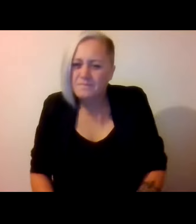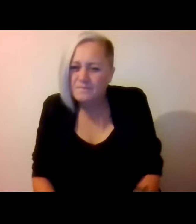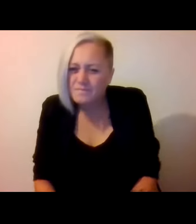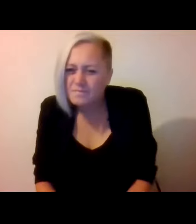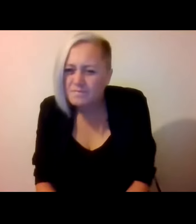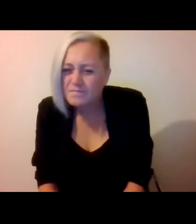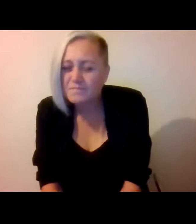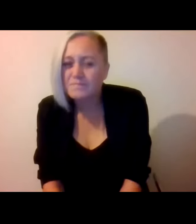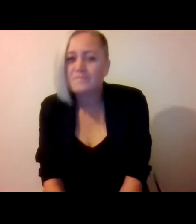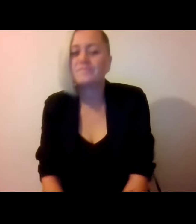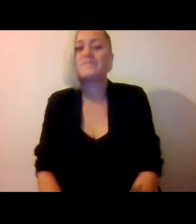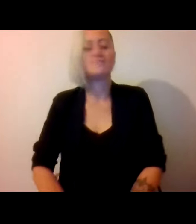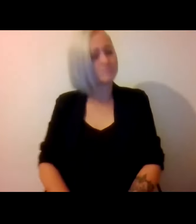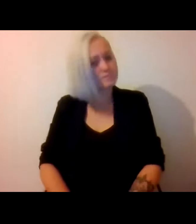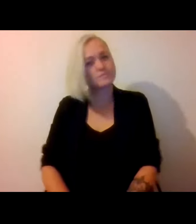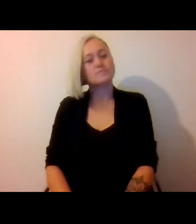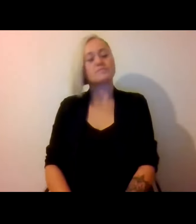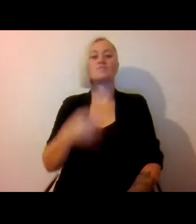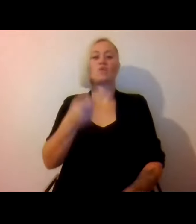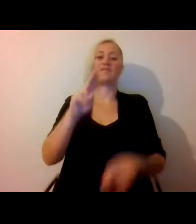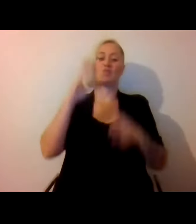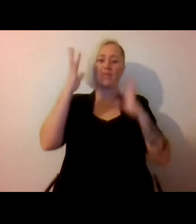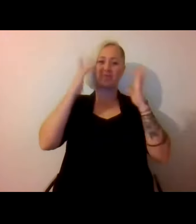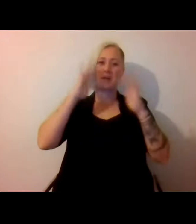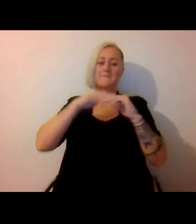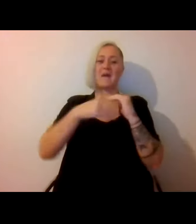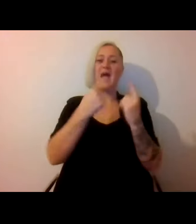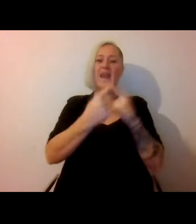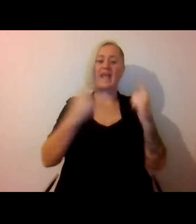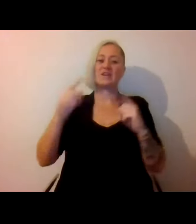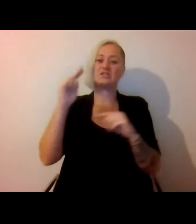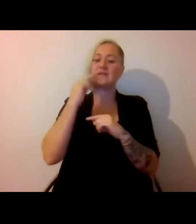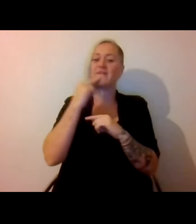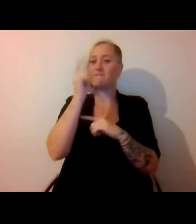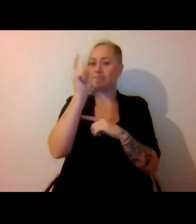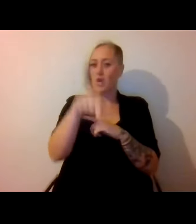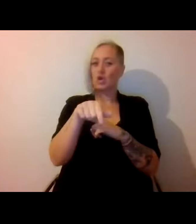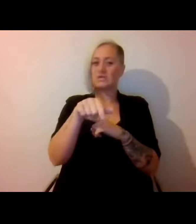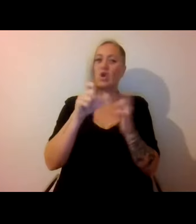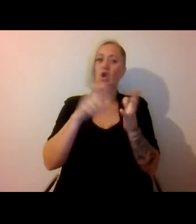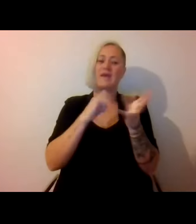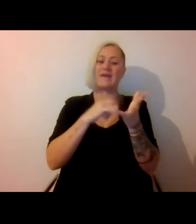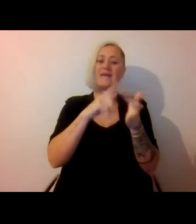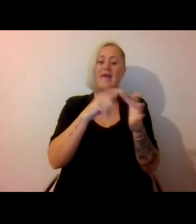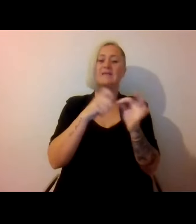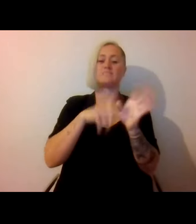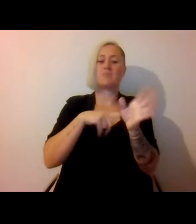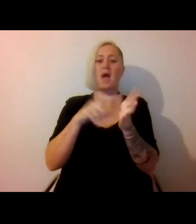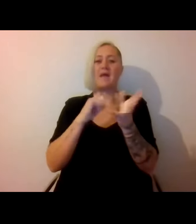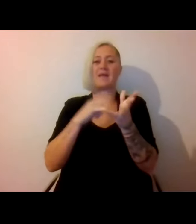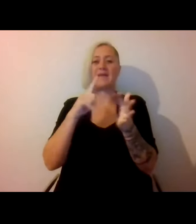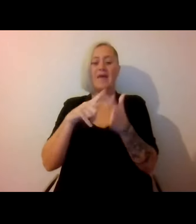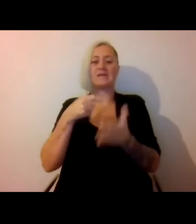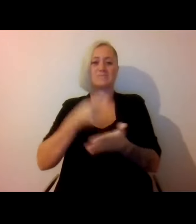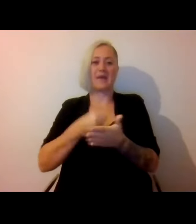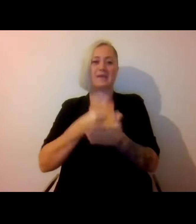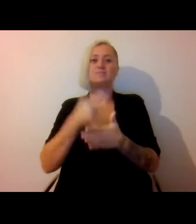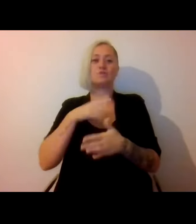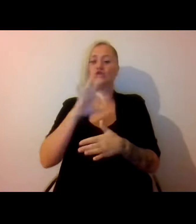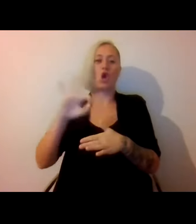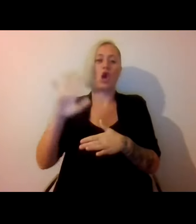you have to think about each deaf person as a case-by-case basis, because not everyone understands English